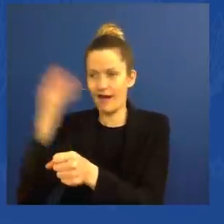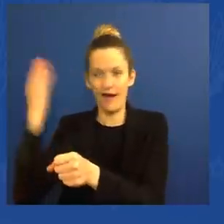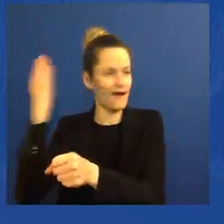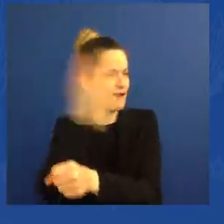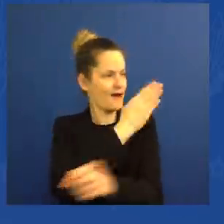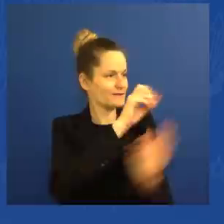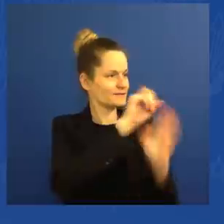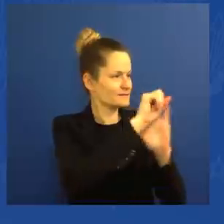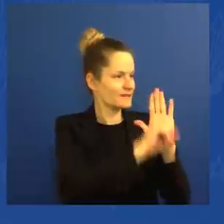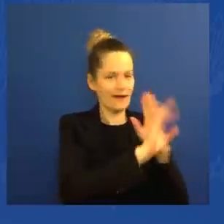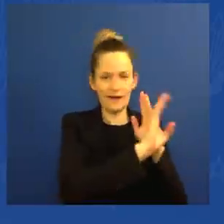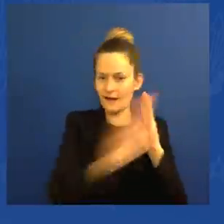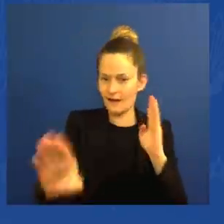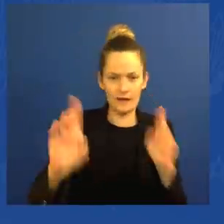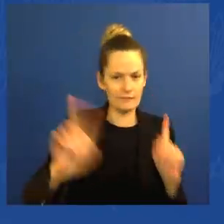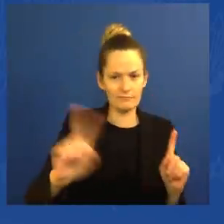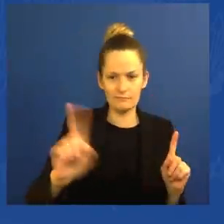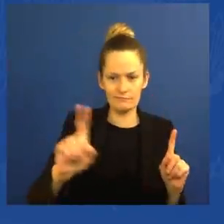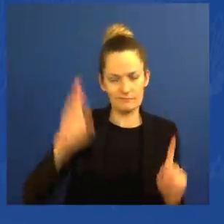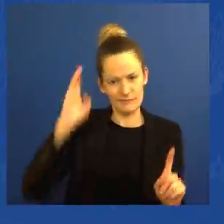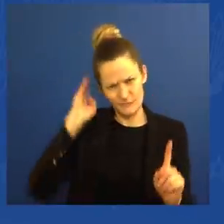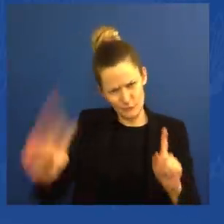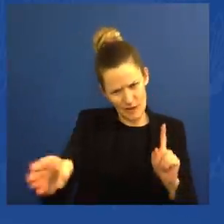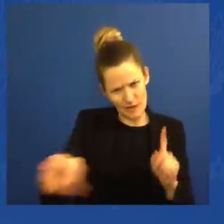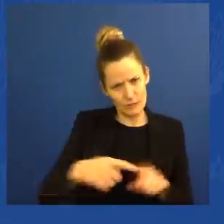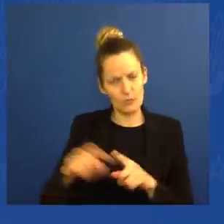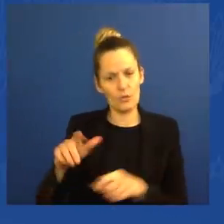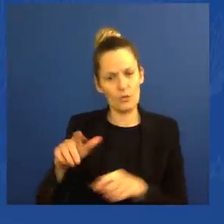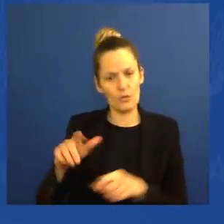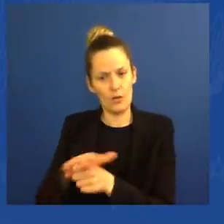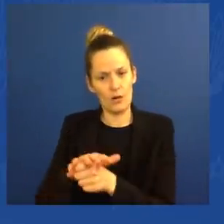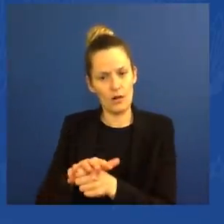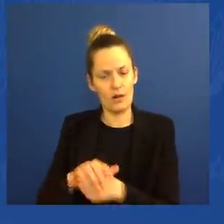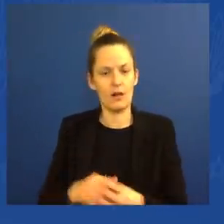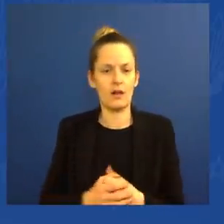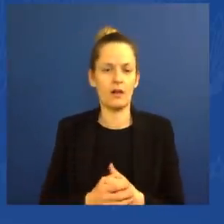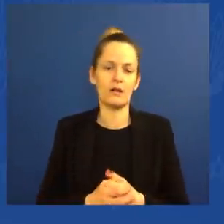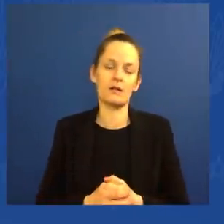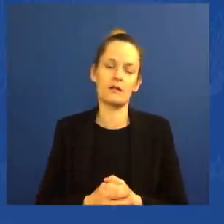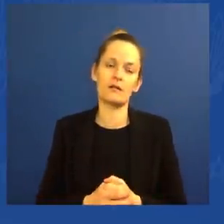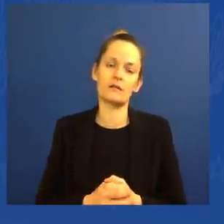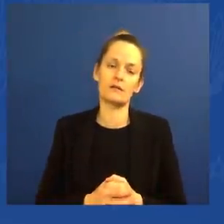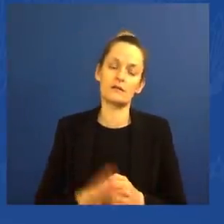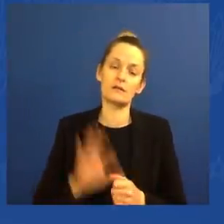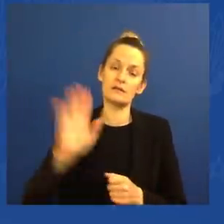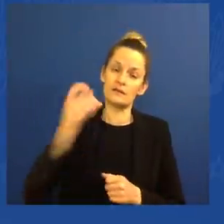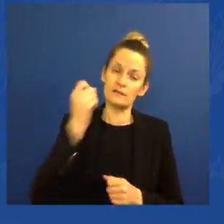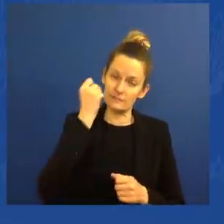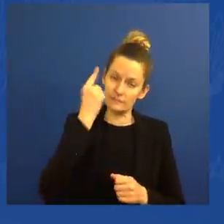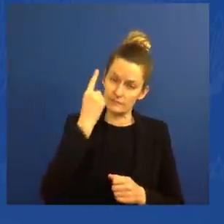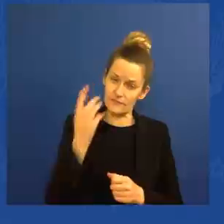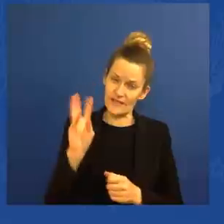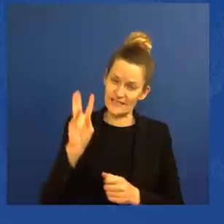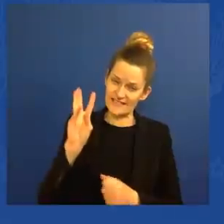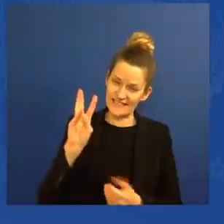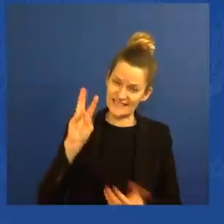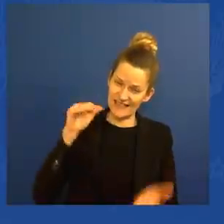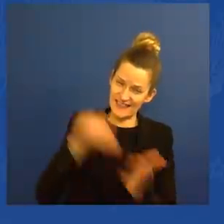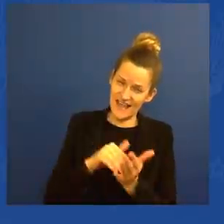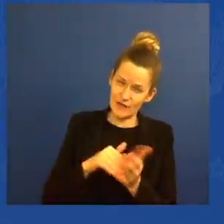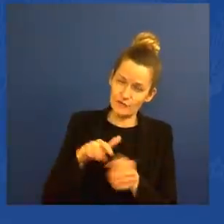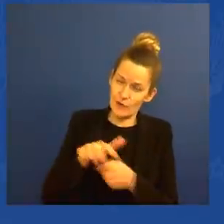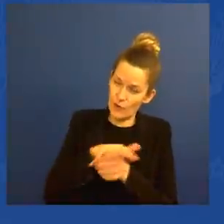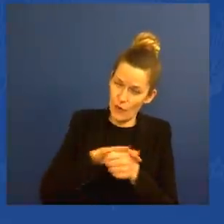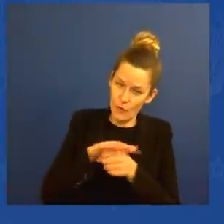6,000 local governments never got a dime of the early relief package enacted before I came to office. But we